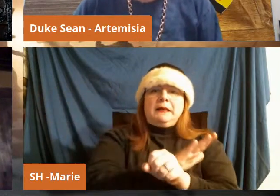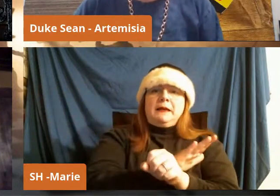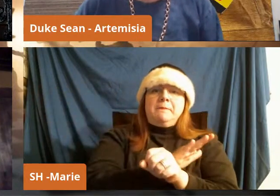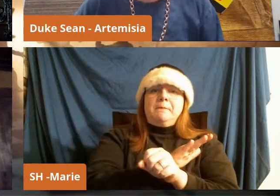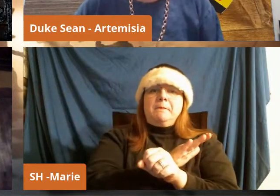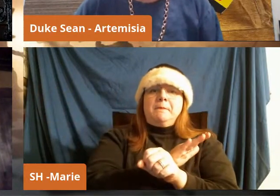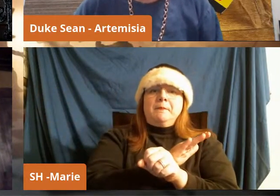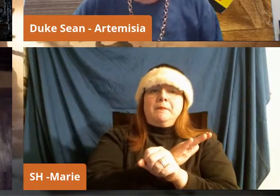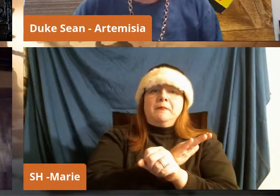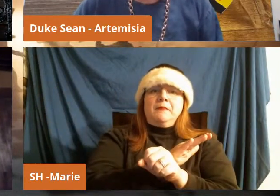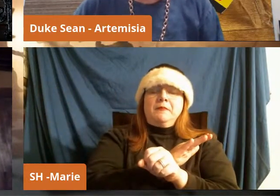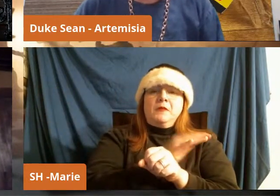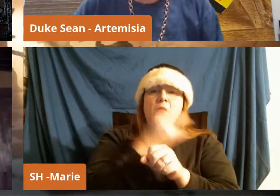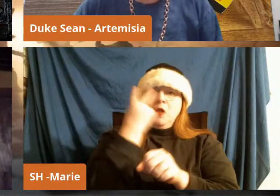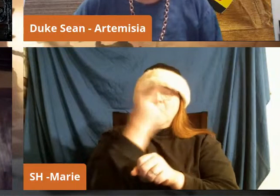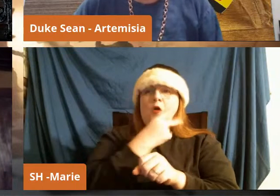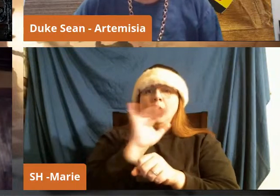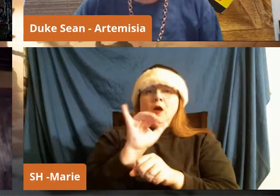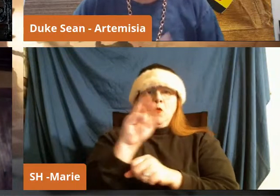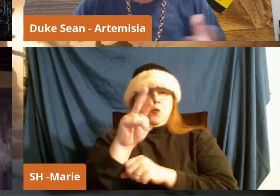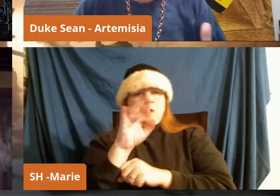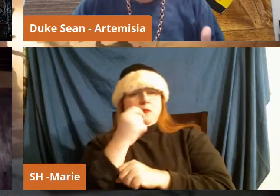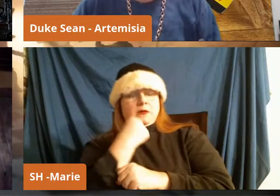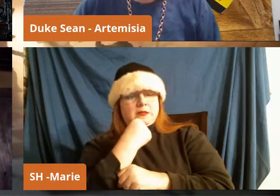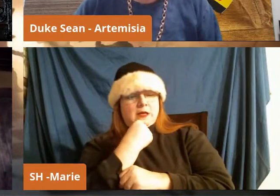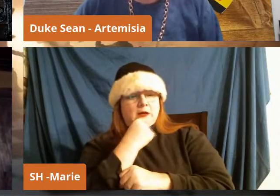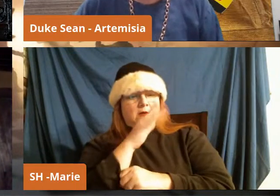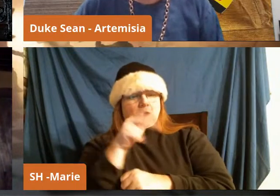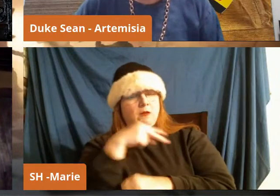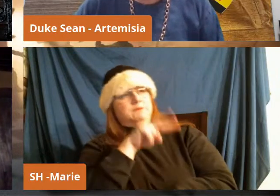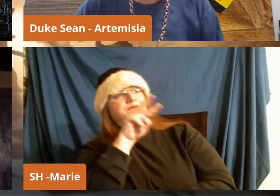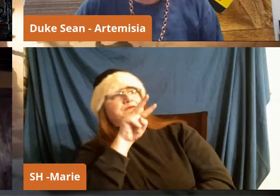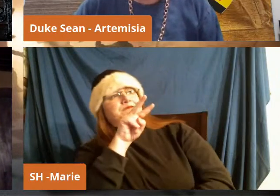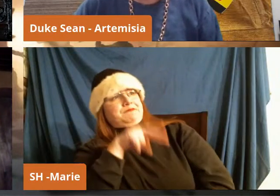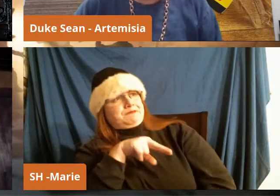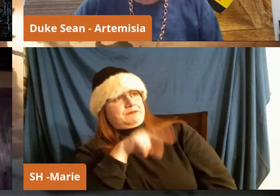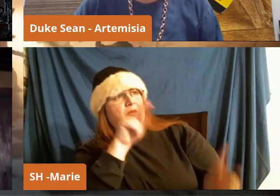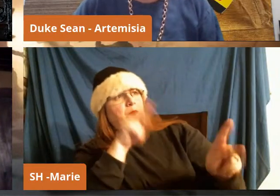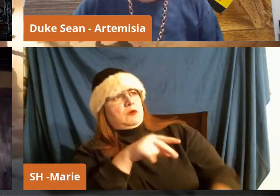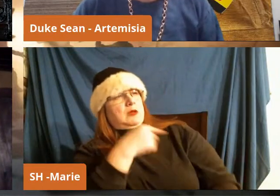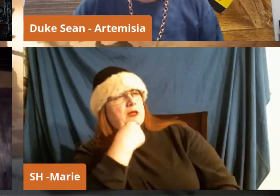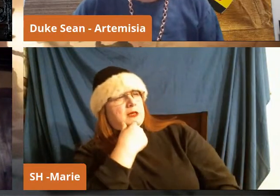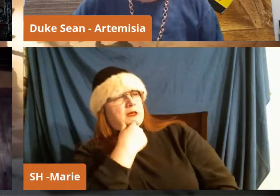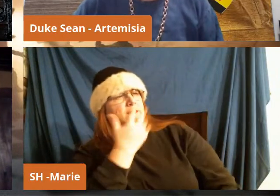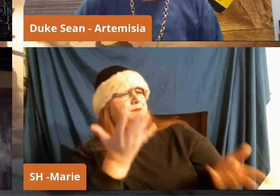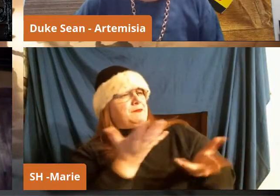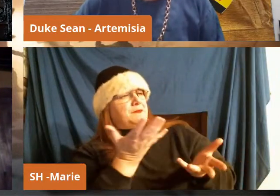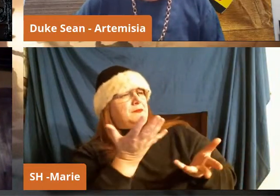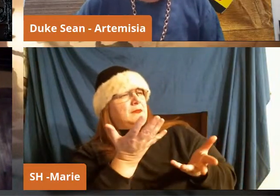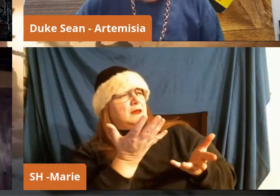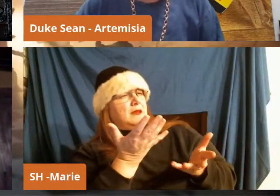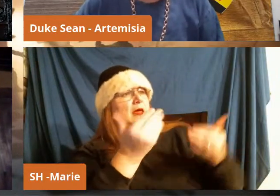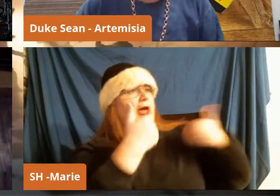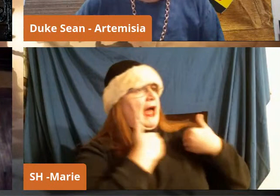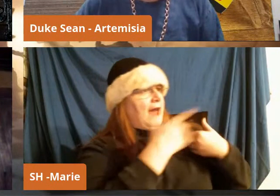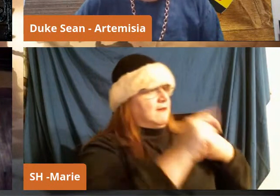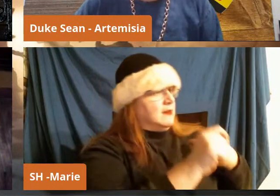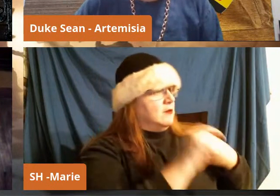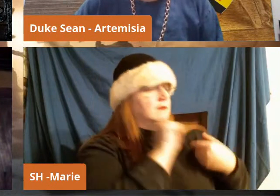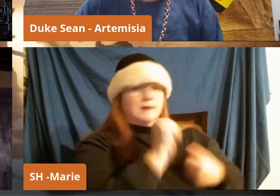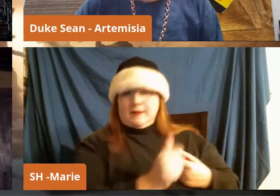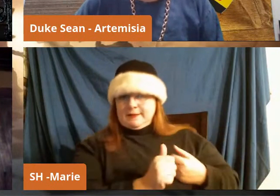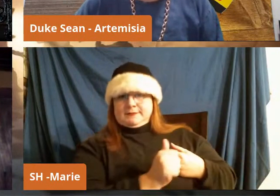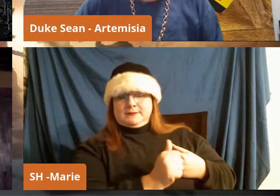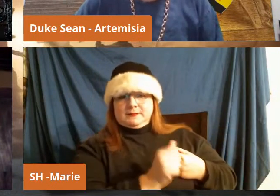we kind of look more like Robert was saying, where you look at somebody and you say, like, they either have it or they don't.